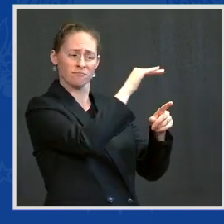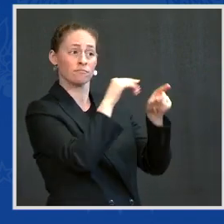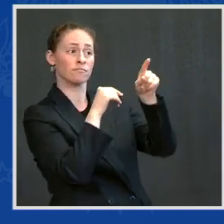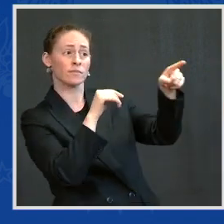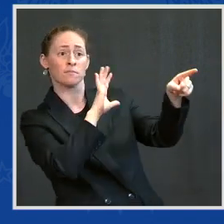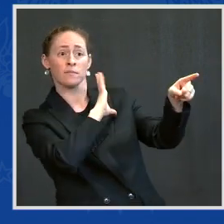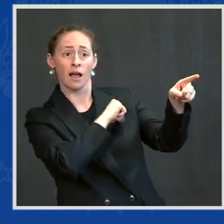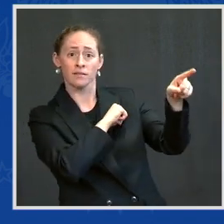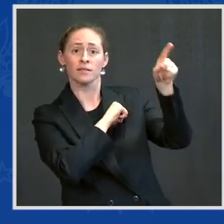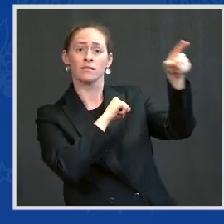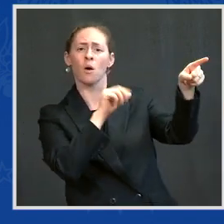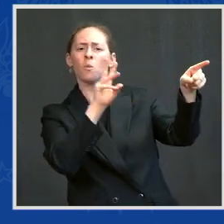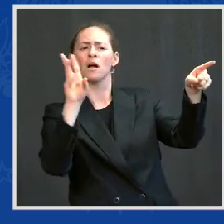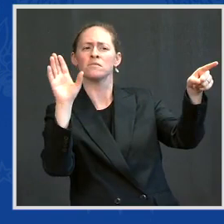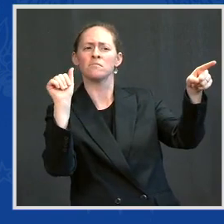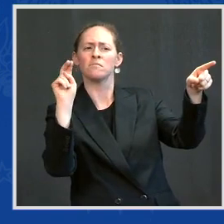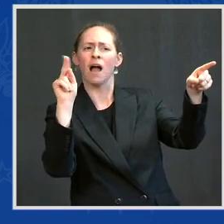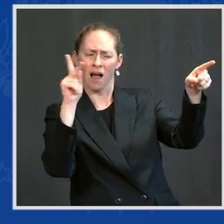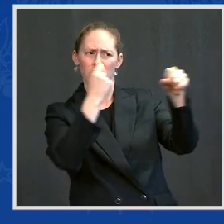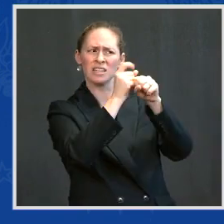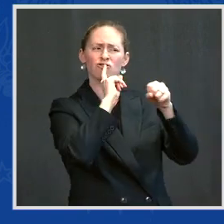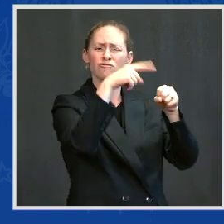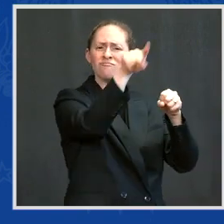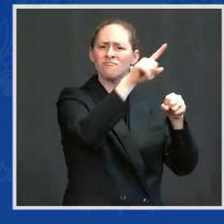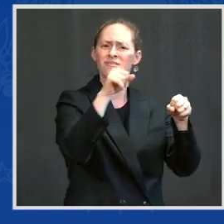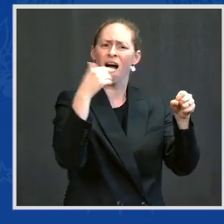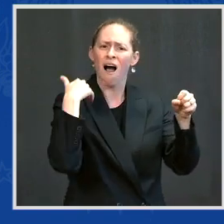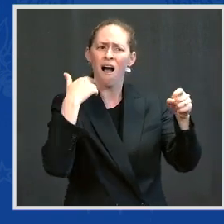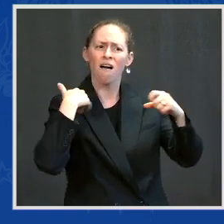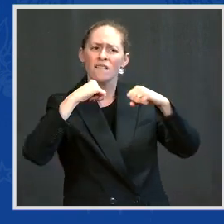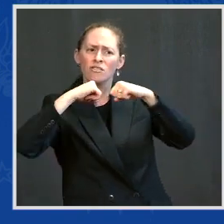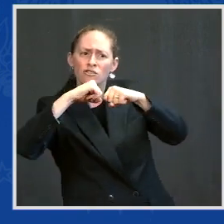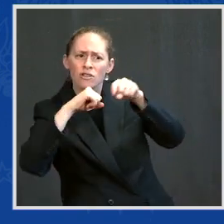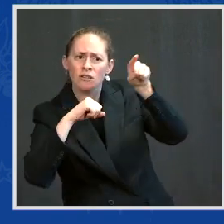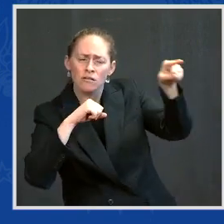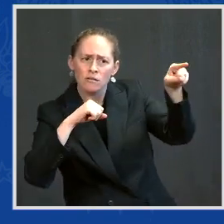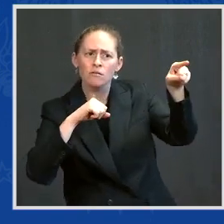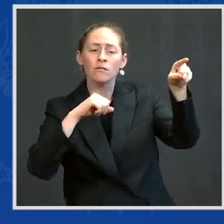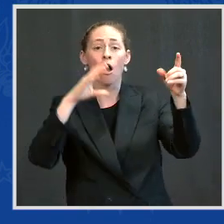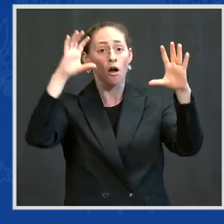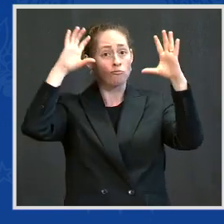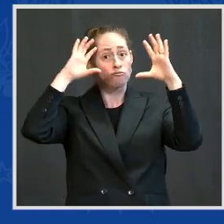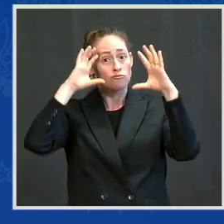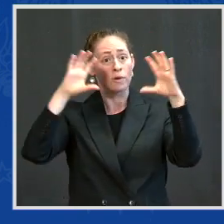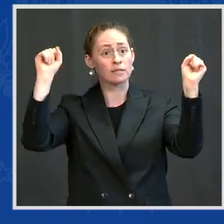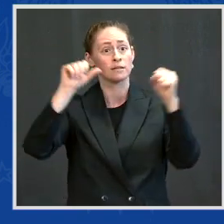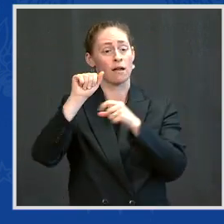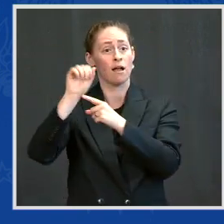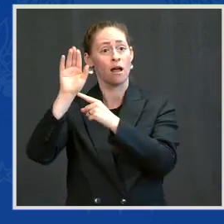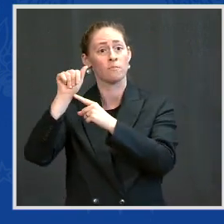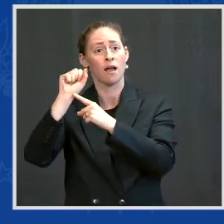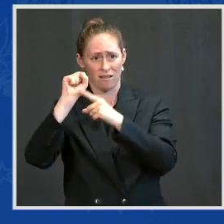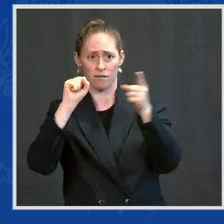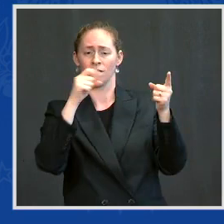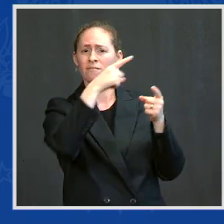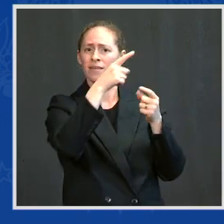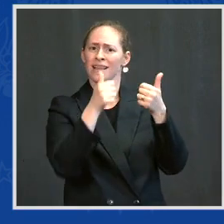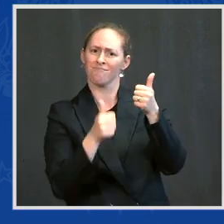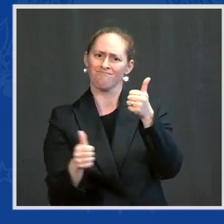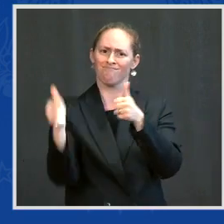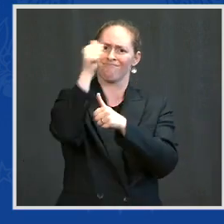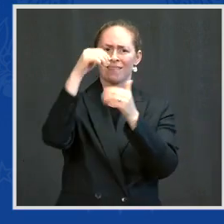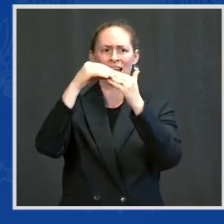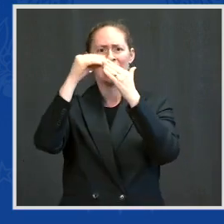secured, that Abbas be recognized as the leader of the Palestinian people, which he is.